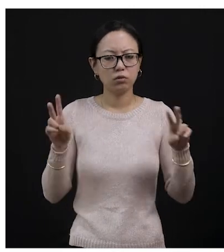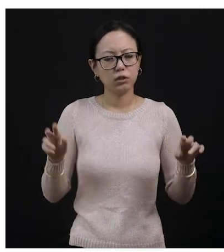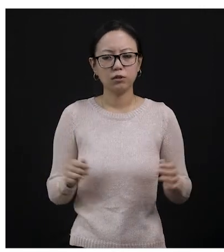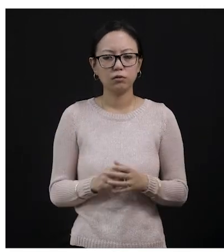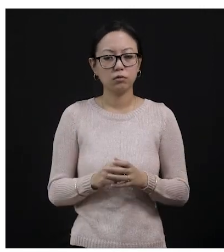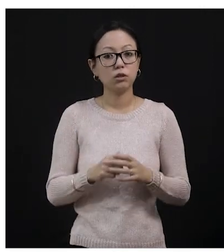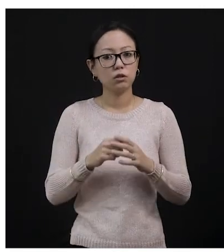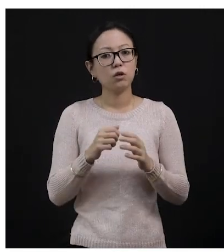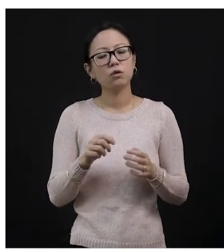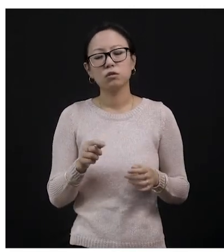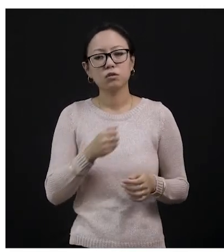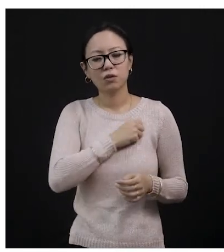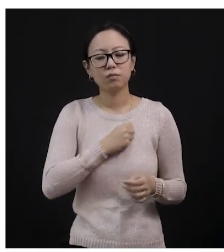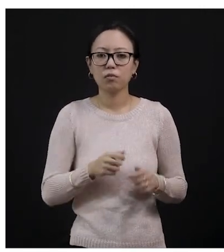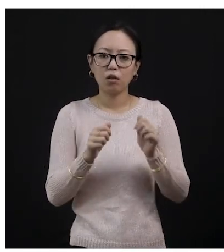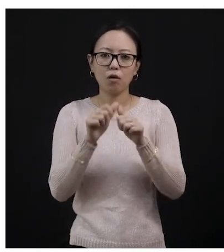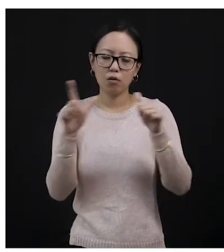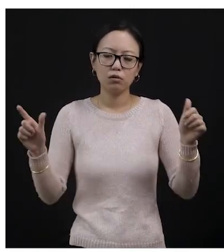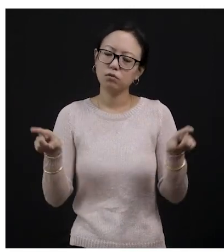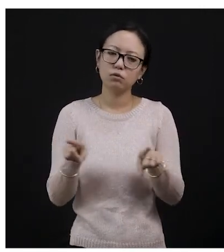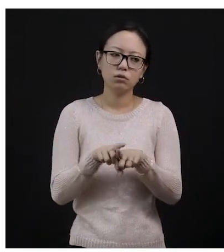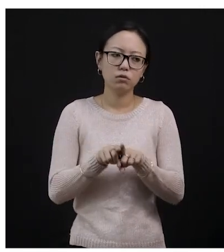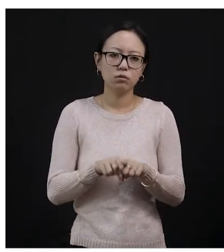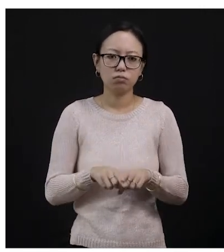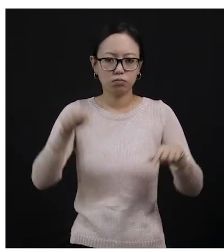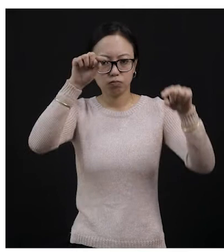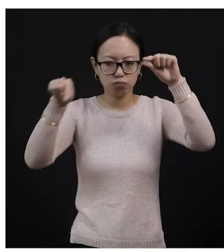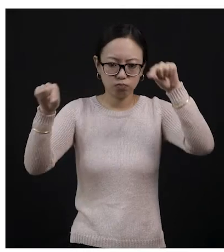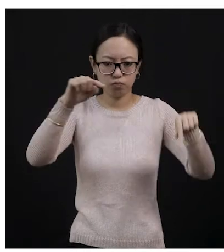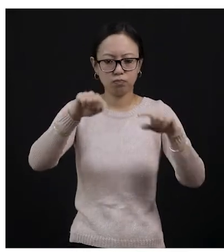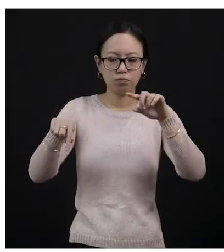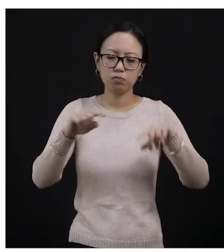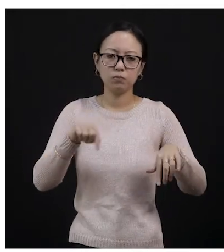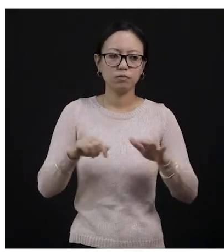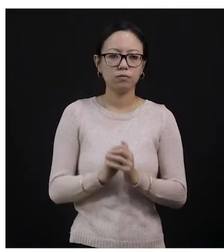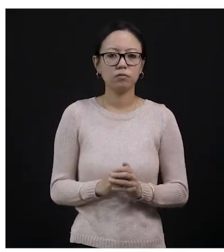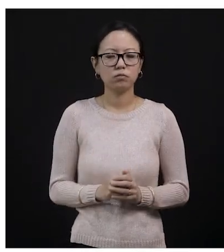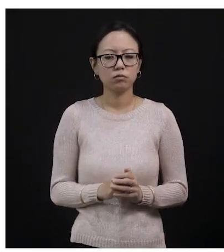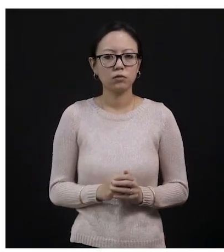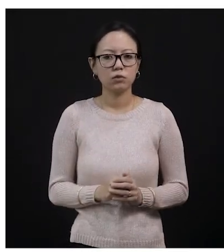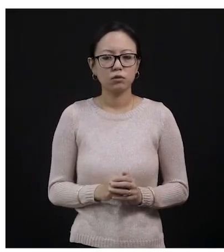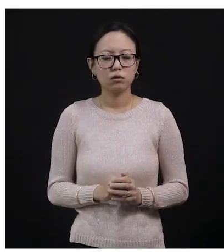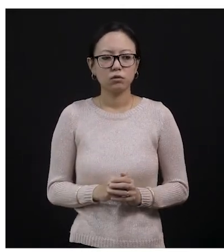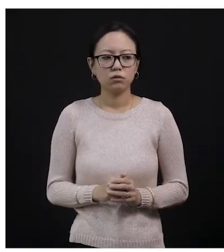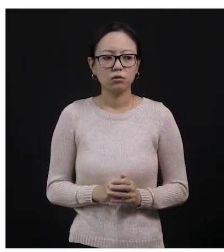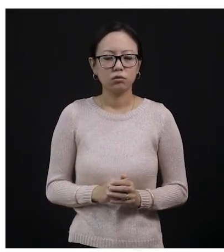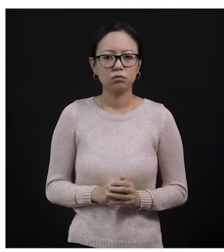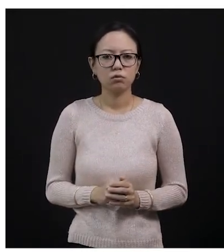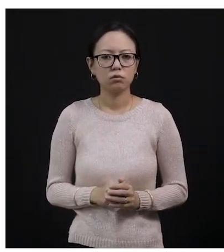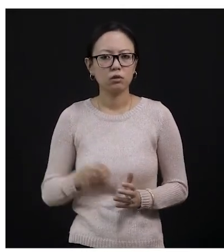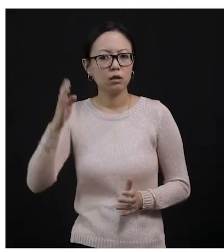plant. All the roots are coming out from the base of the plant. Yes. So just like the leaves have got,